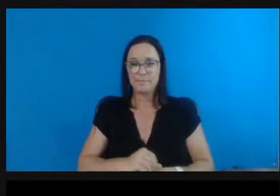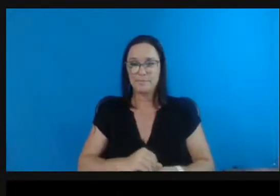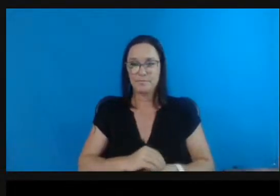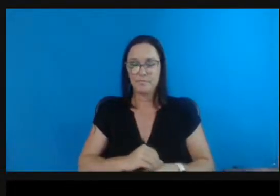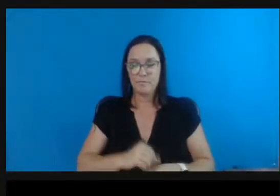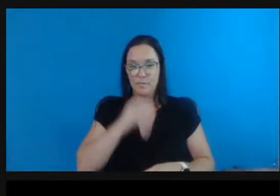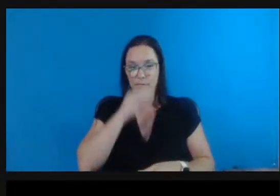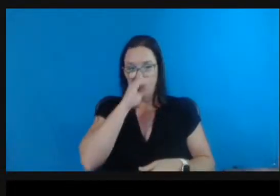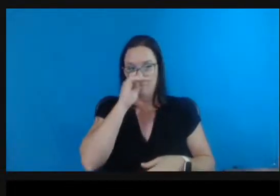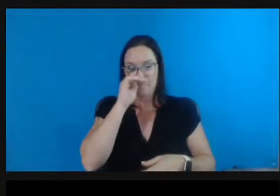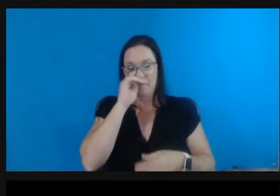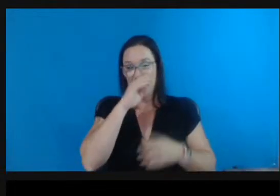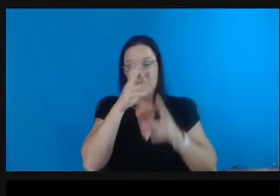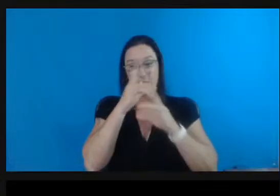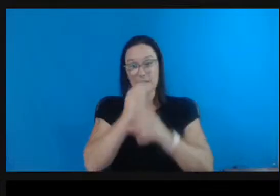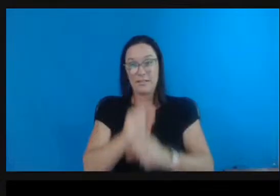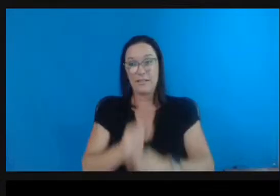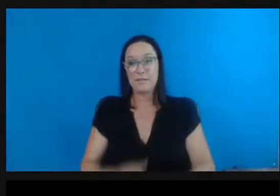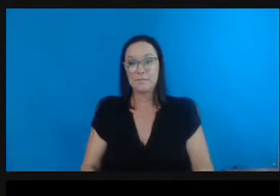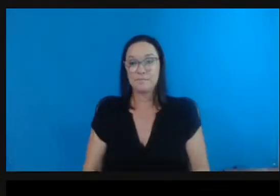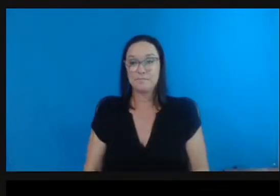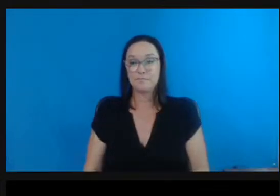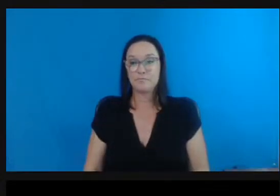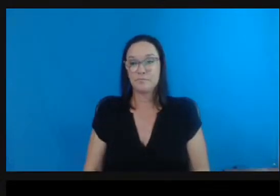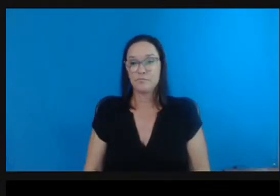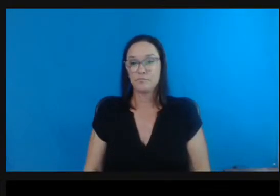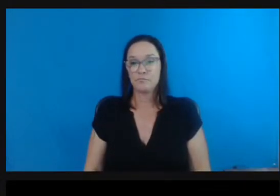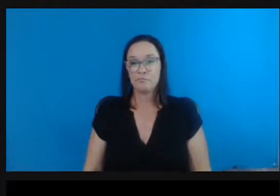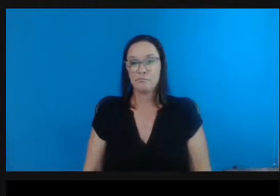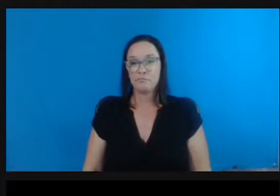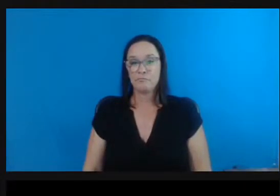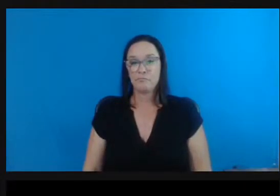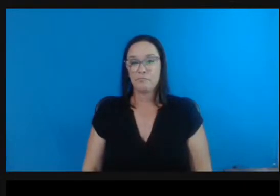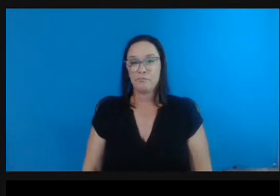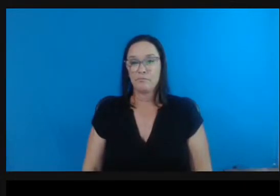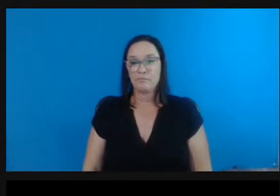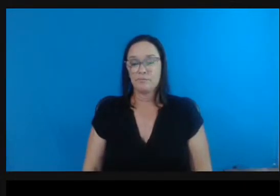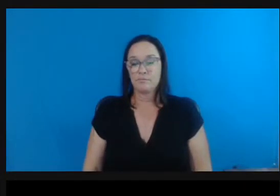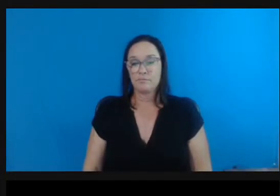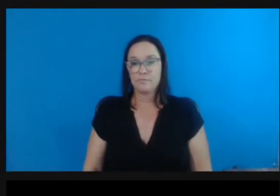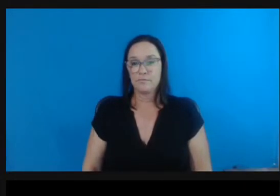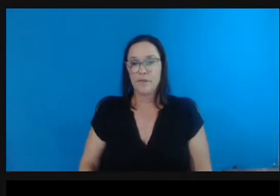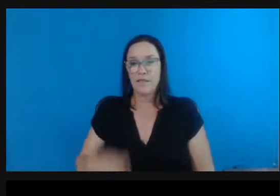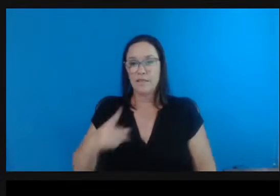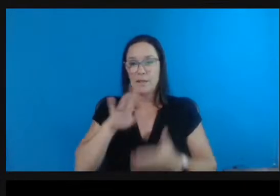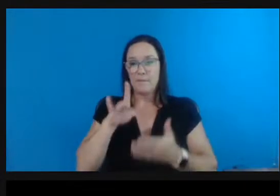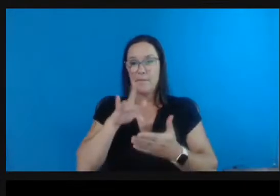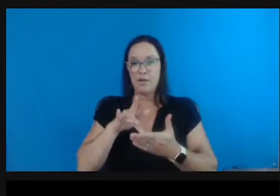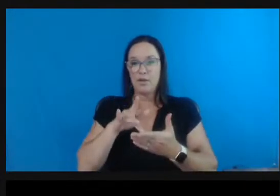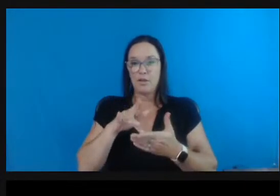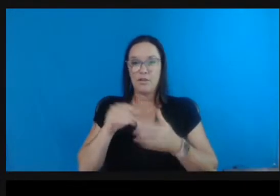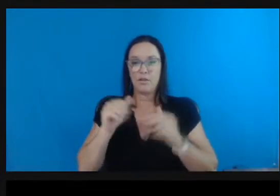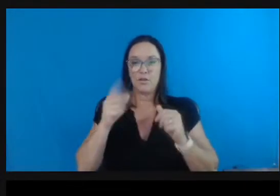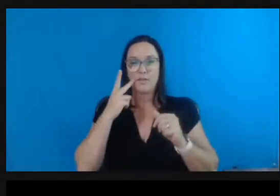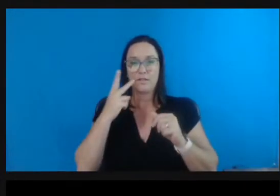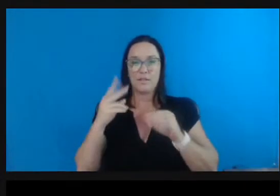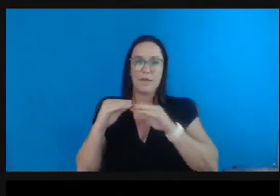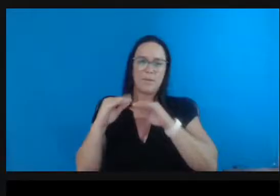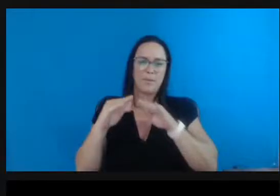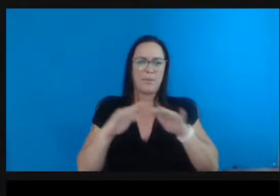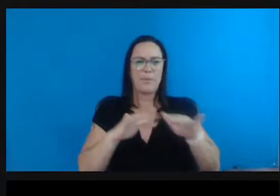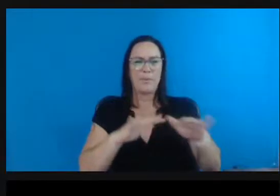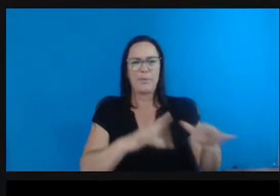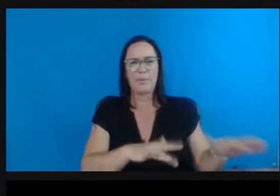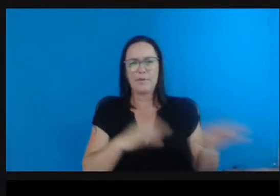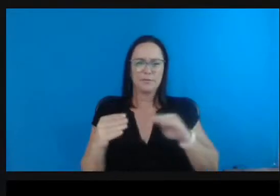So really fascinating there. And when we pull it back to this middle part again, the V1 view, you really can see how fluid lava is flowing across here